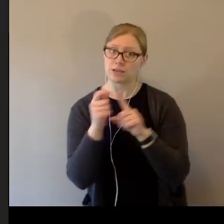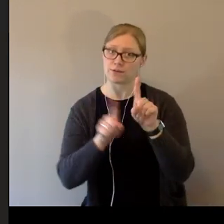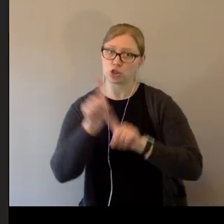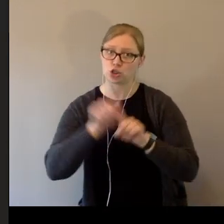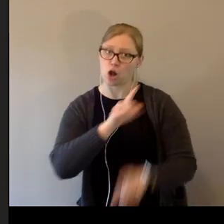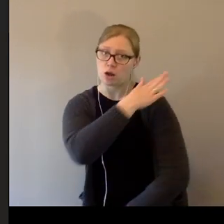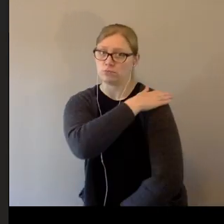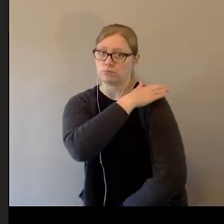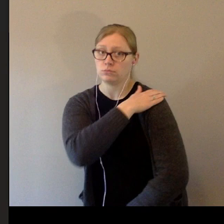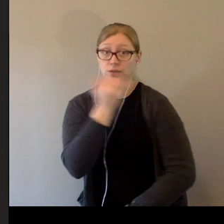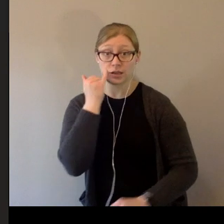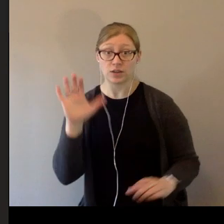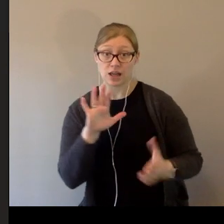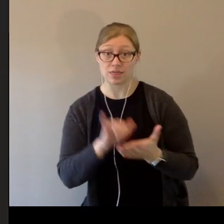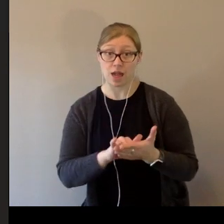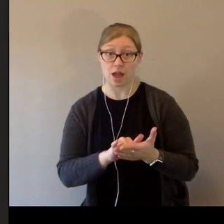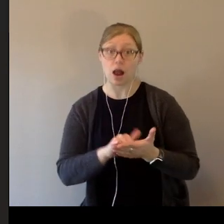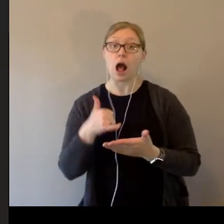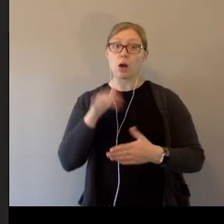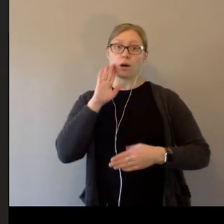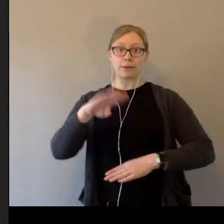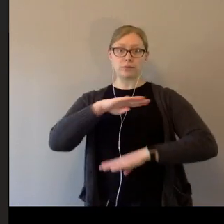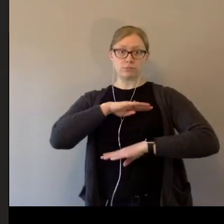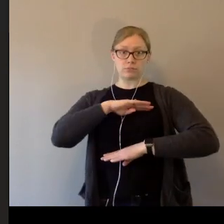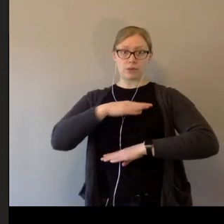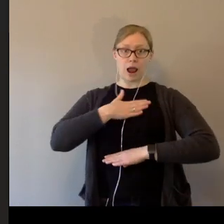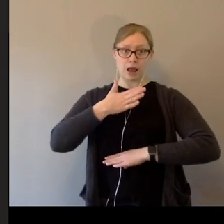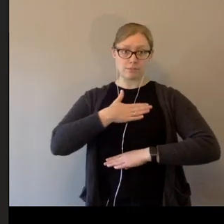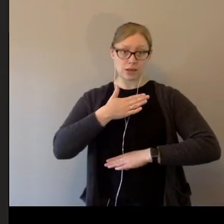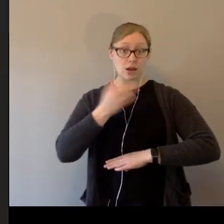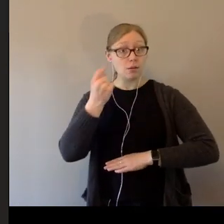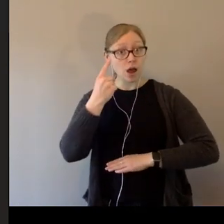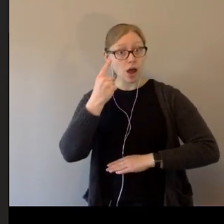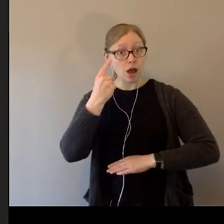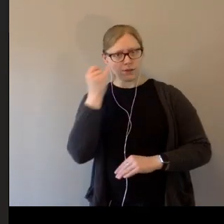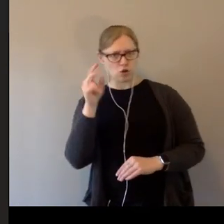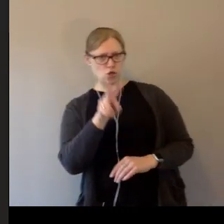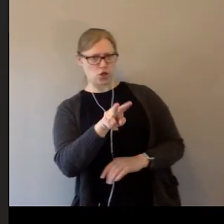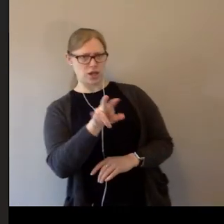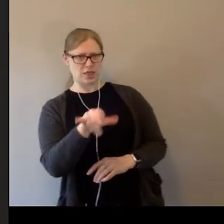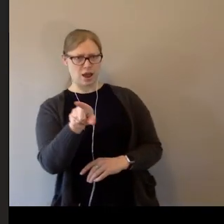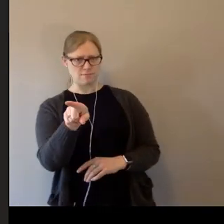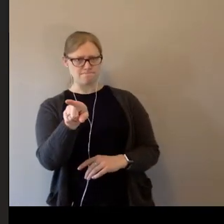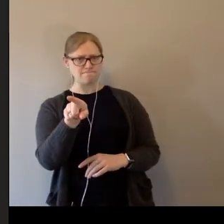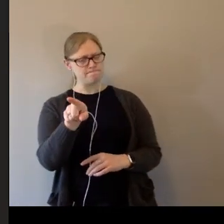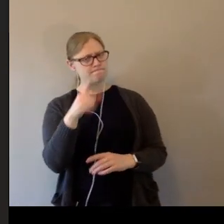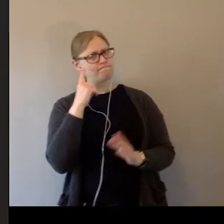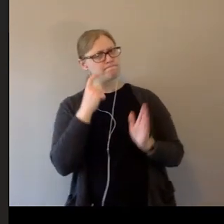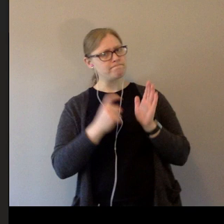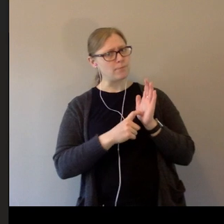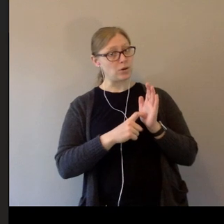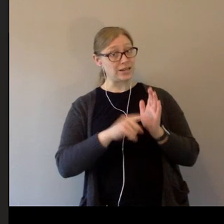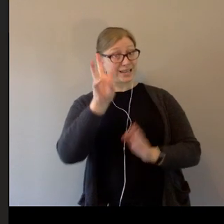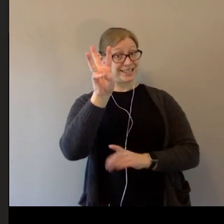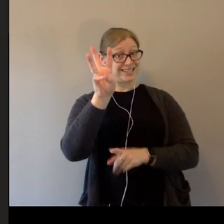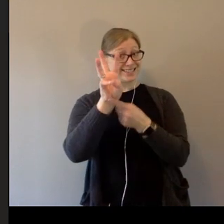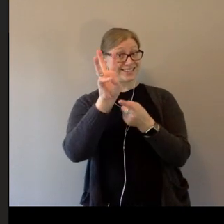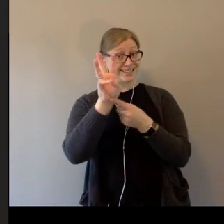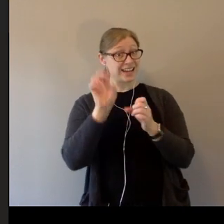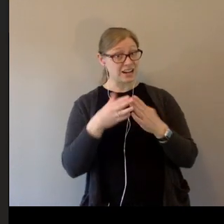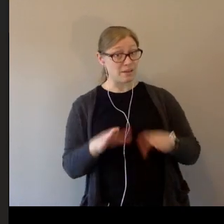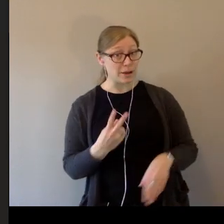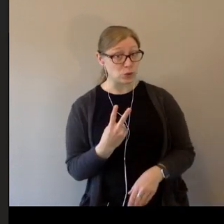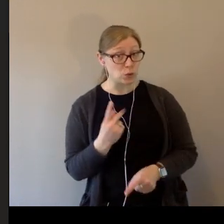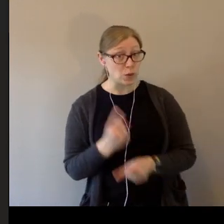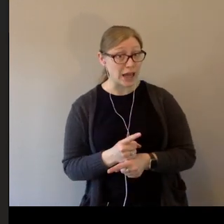have this, I'm going to be happy. But if you look at this, notice that 6 is divisible by 2. So